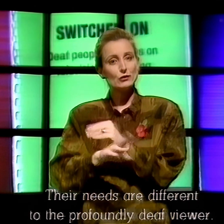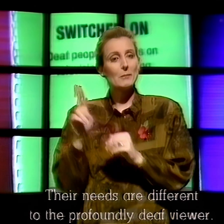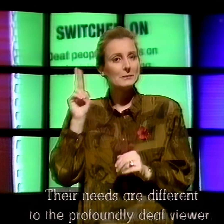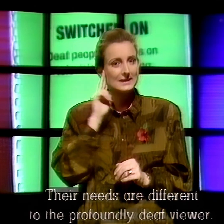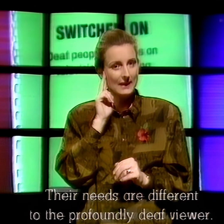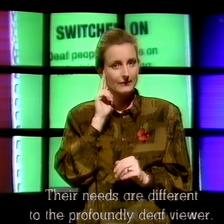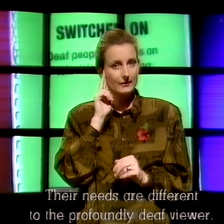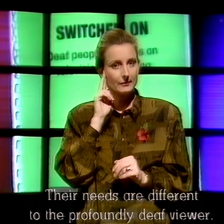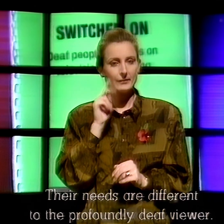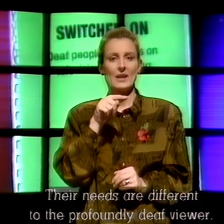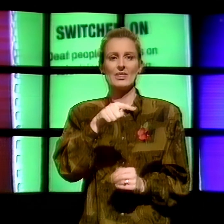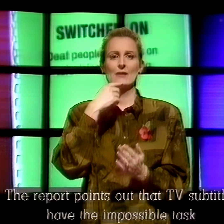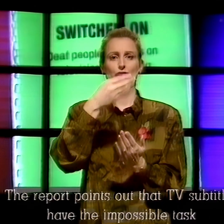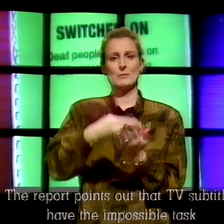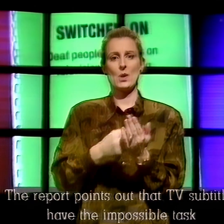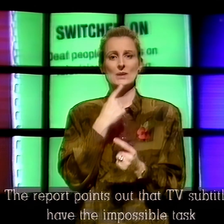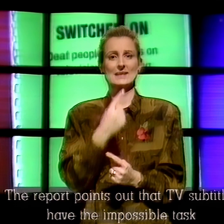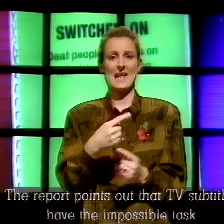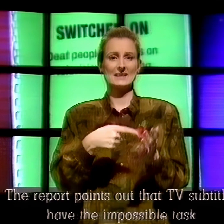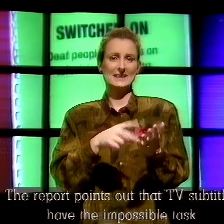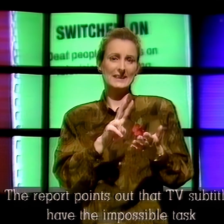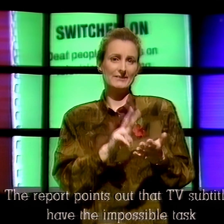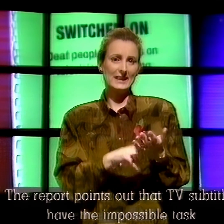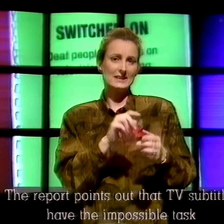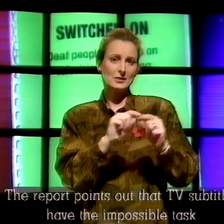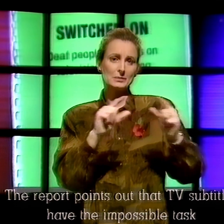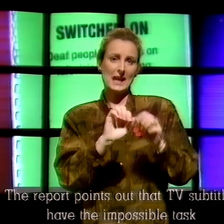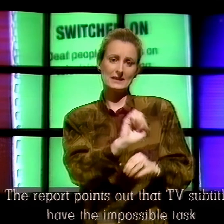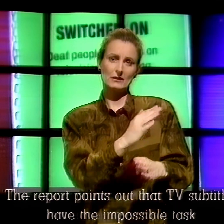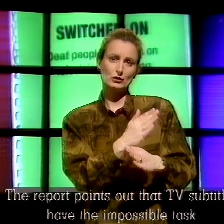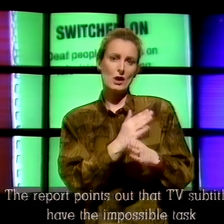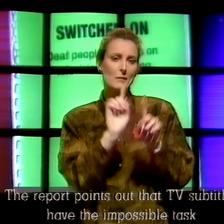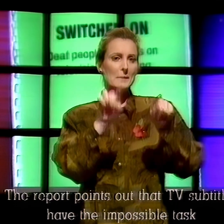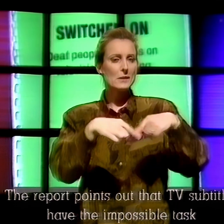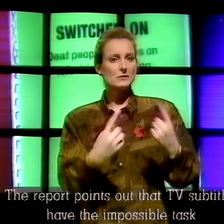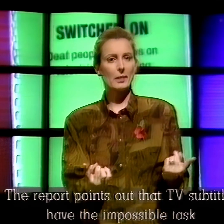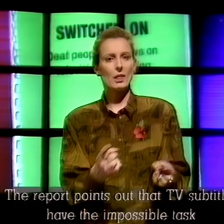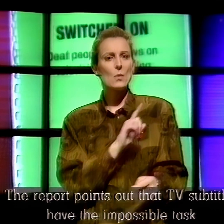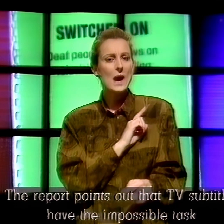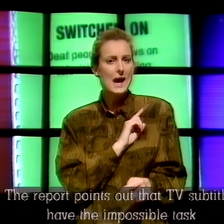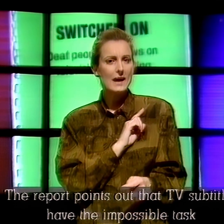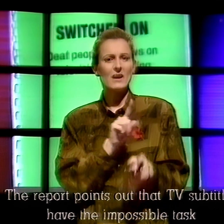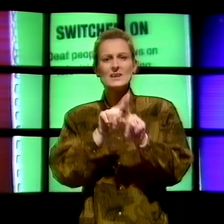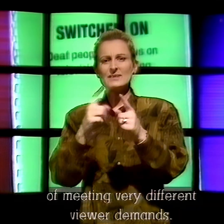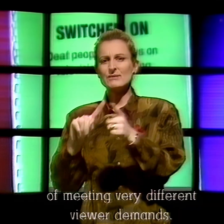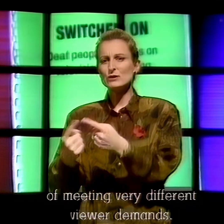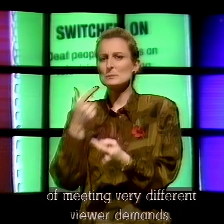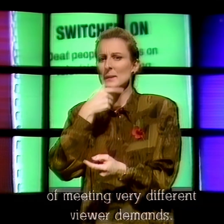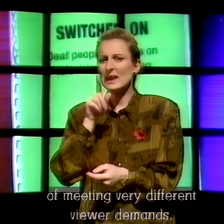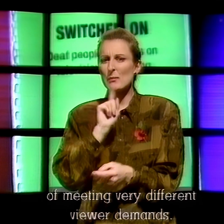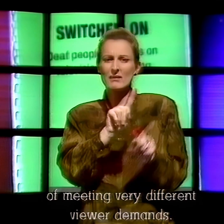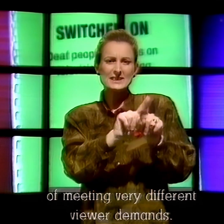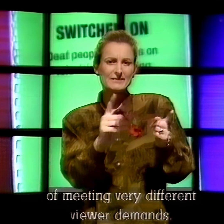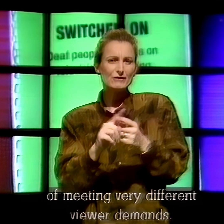viewer. The report points out that television subtitles have the impossible task of meeting very different viewer